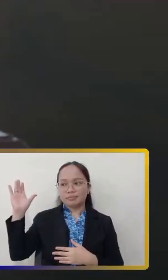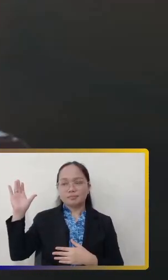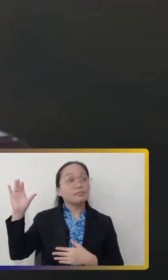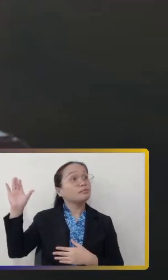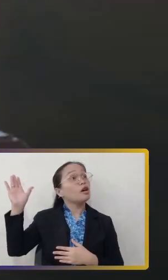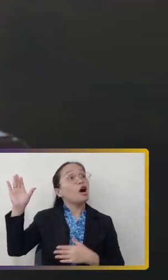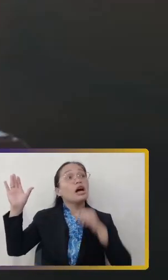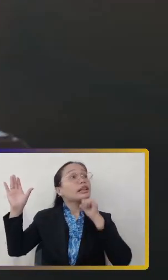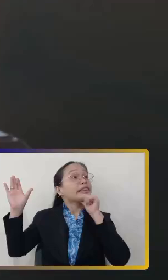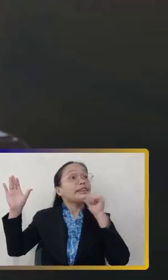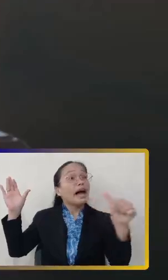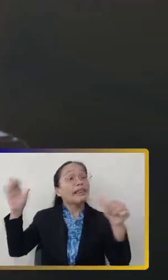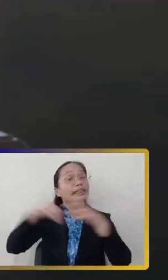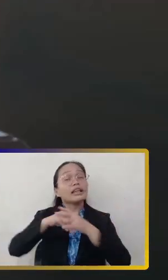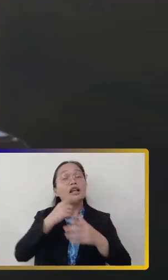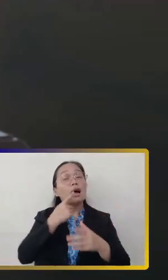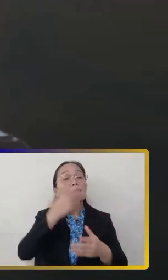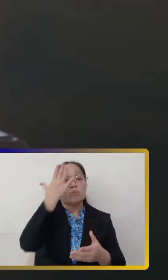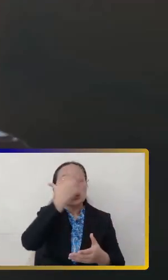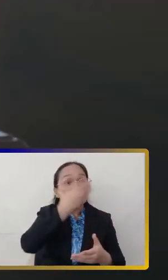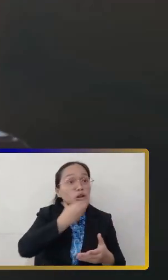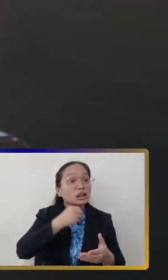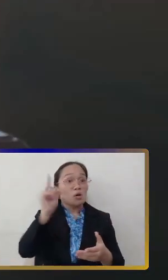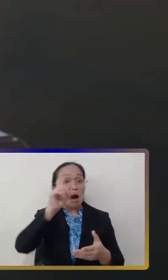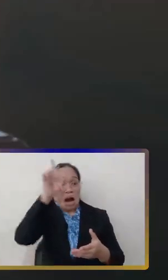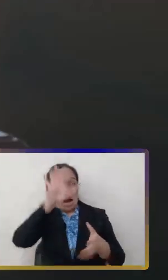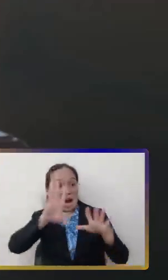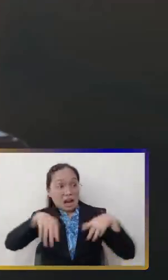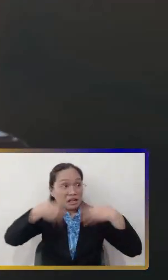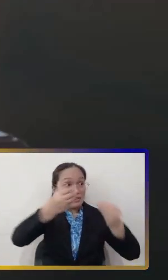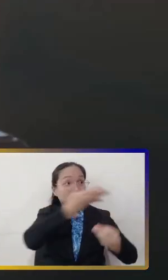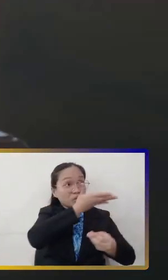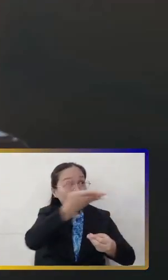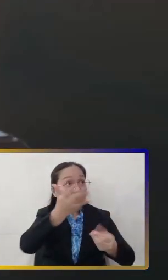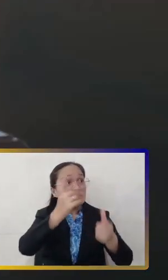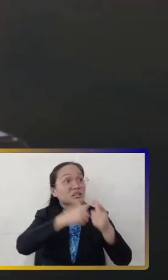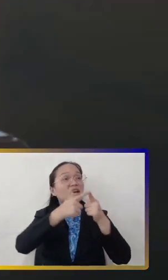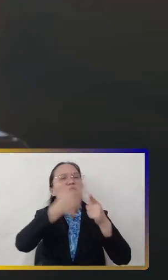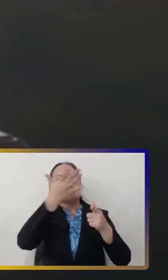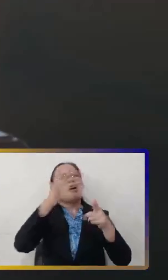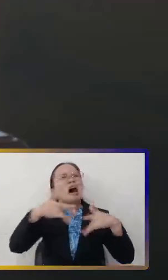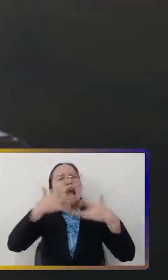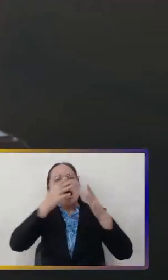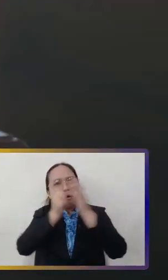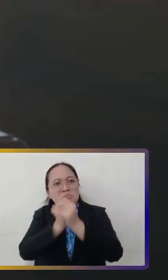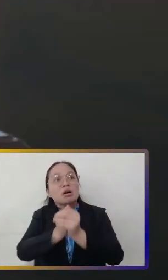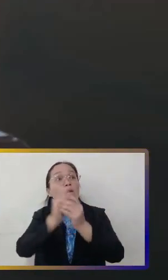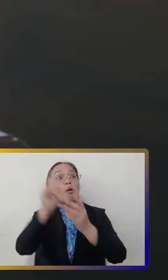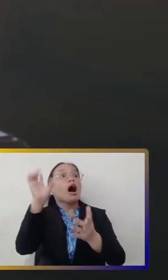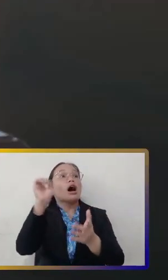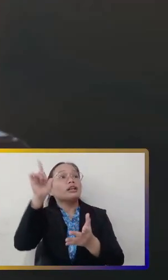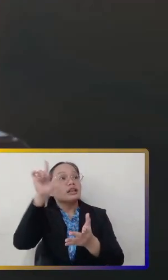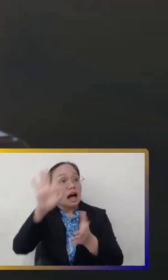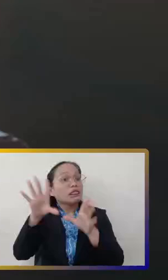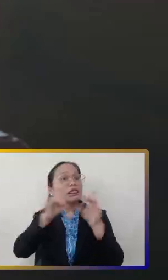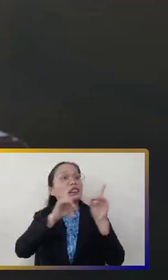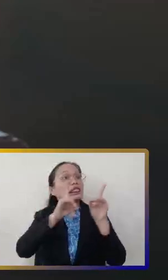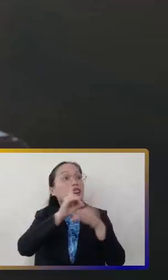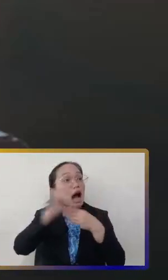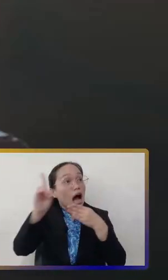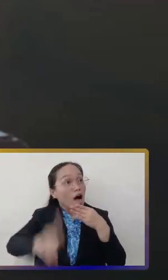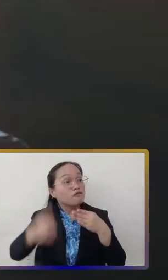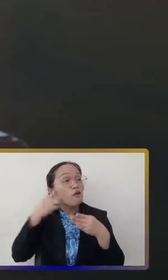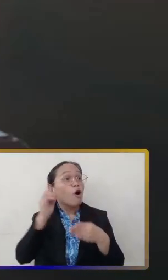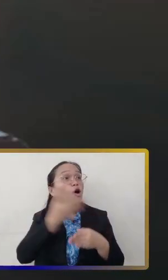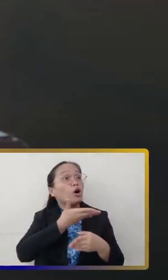Not in the beauty of what He gave you. Not in the beauty of what He has done unto you.